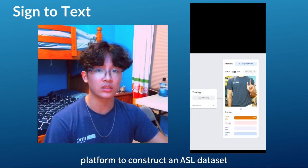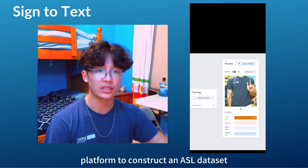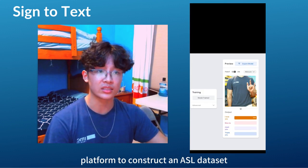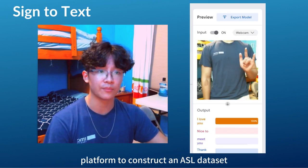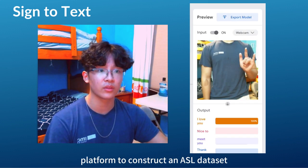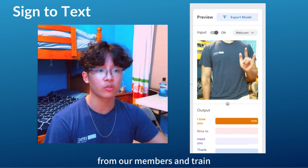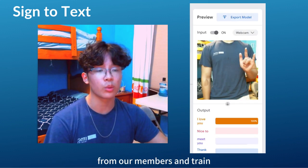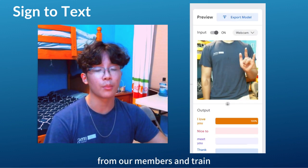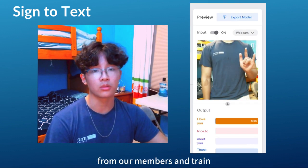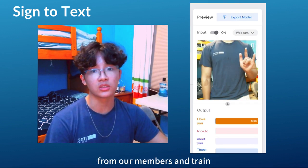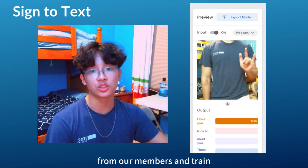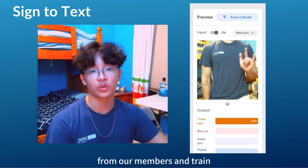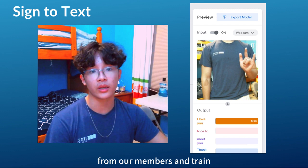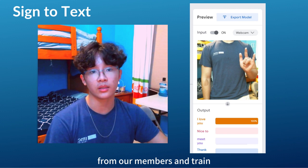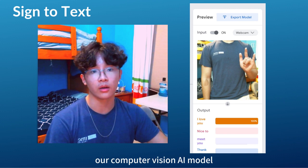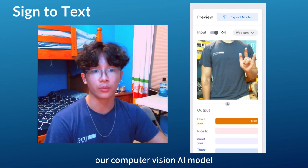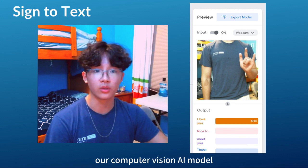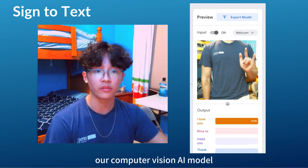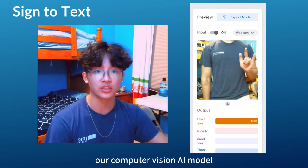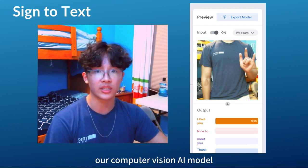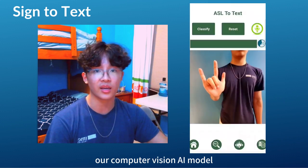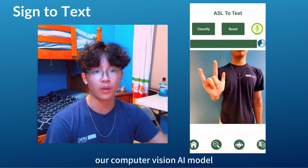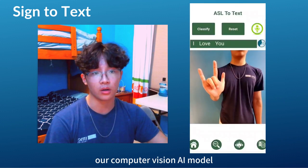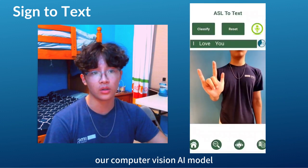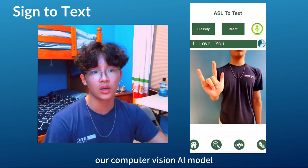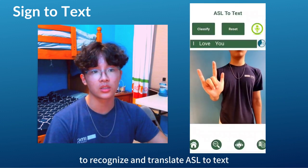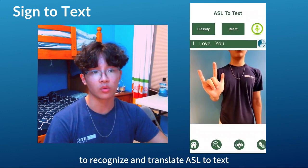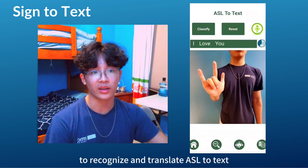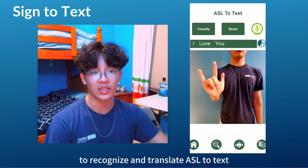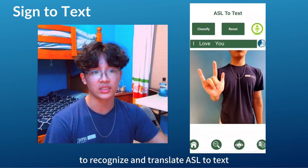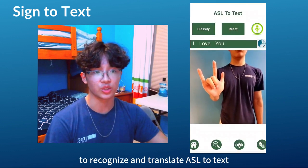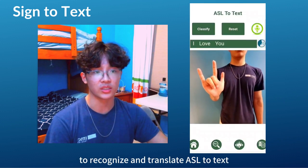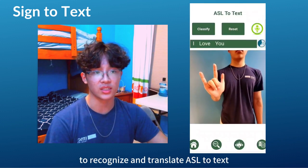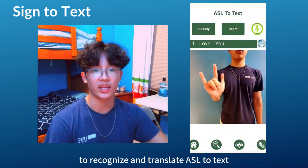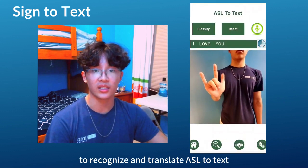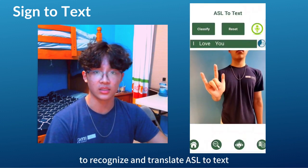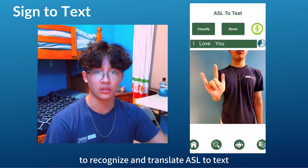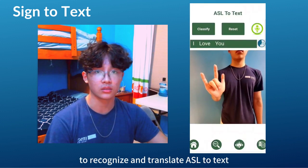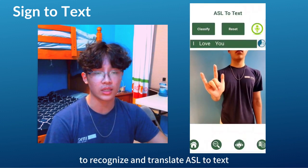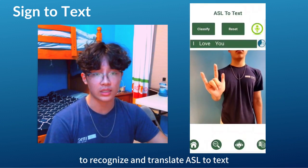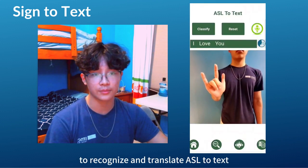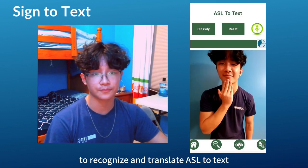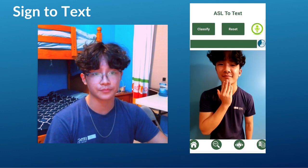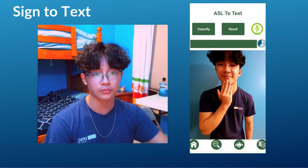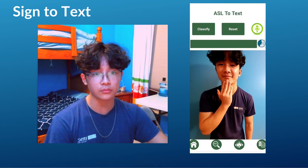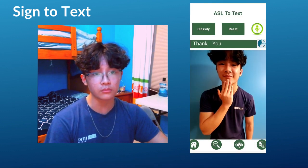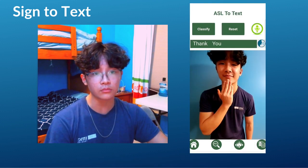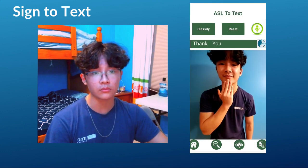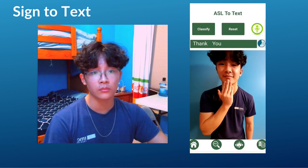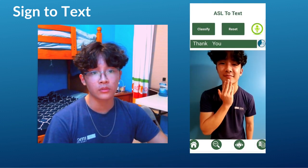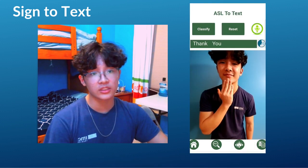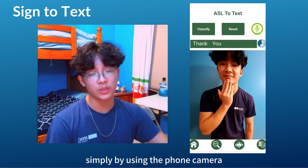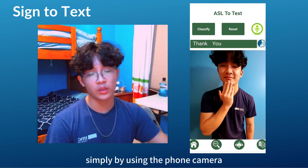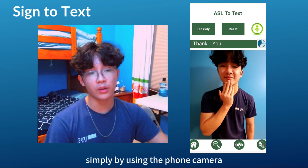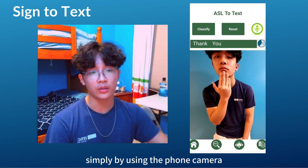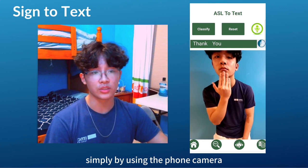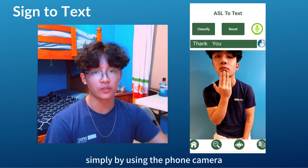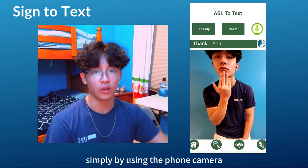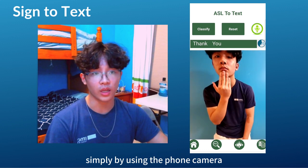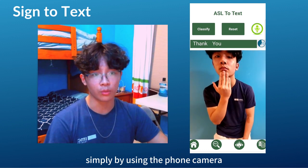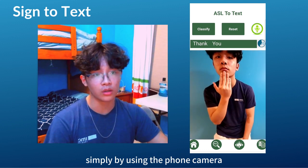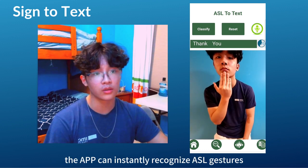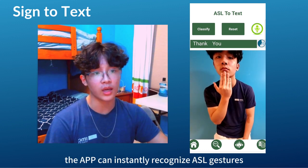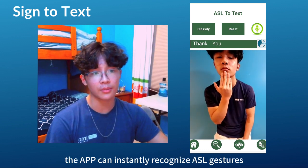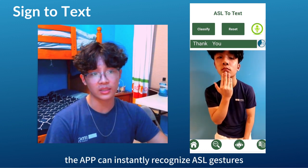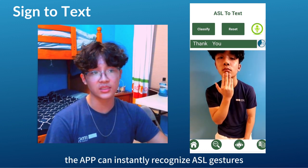an ASL dataset for my members and train a computer vision AI model to recognize and translate ASL to text. You. Simply by using